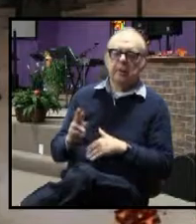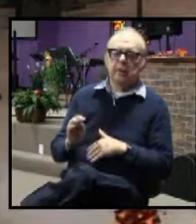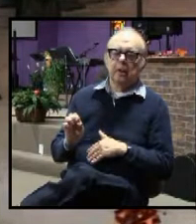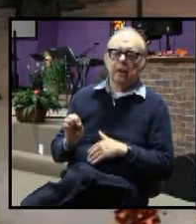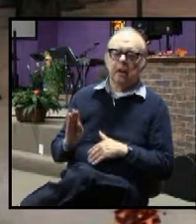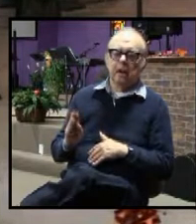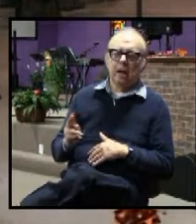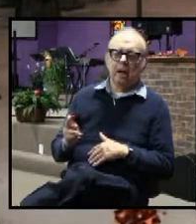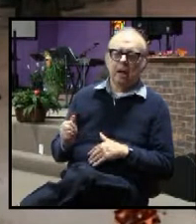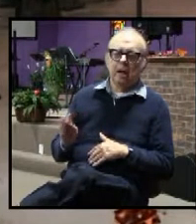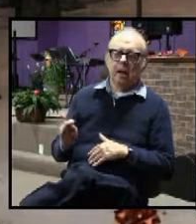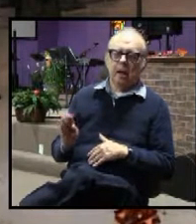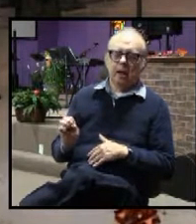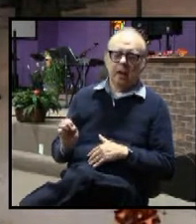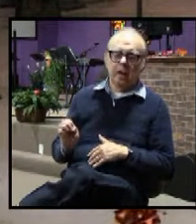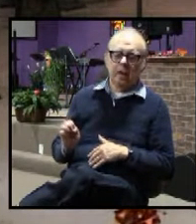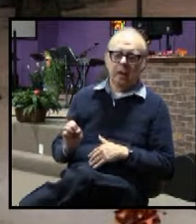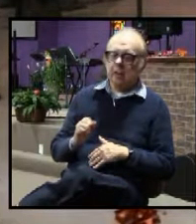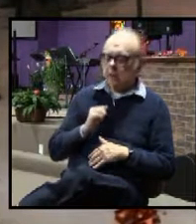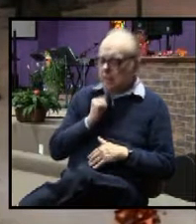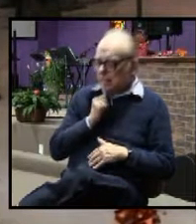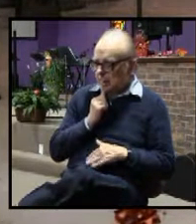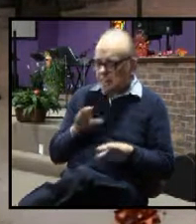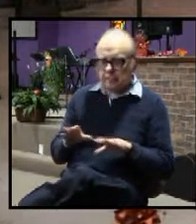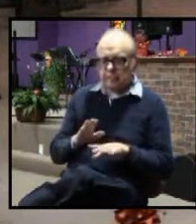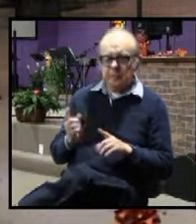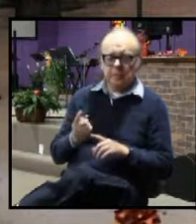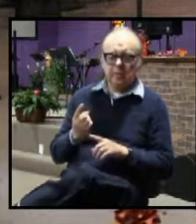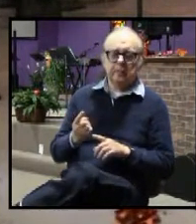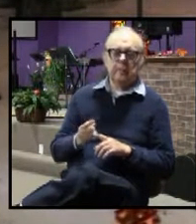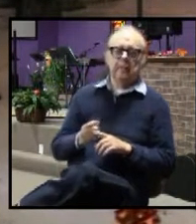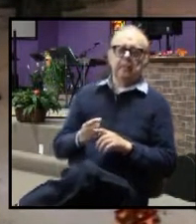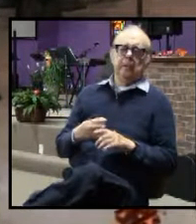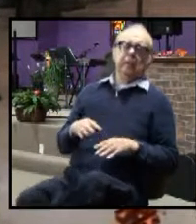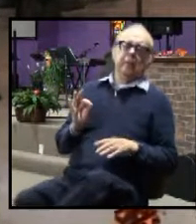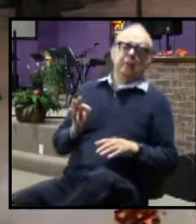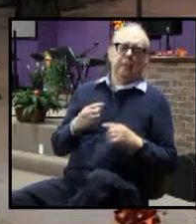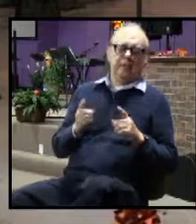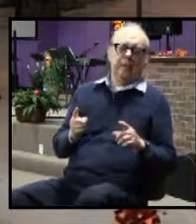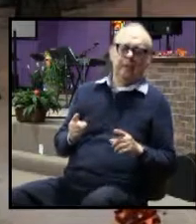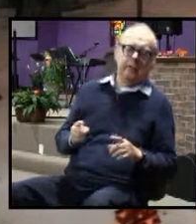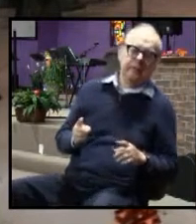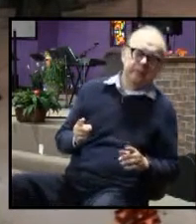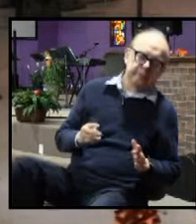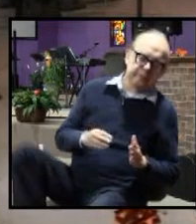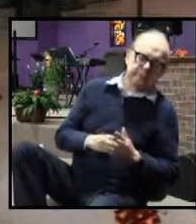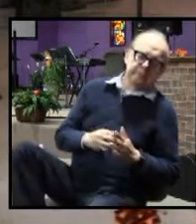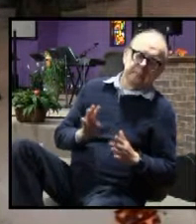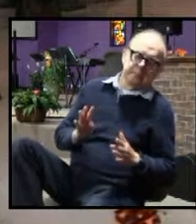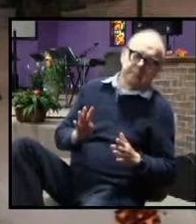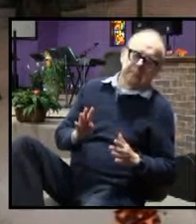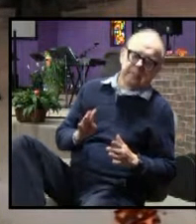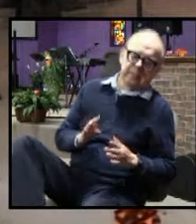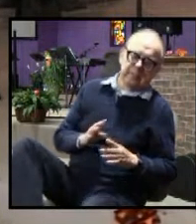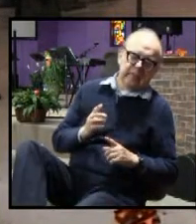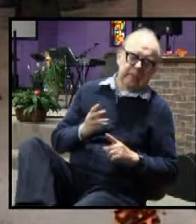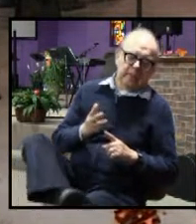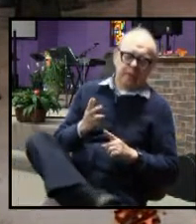many rehabs, leaving because I really wasn't ready to do it or whatever. But I finally, in 2004, I completed a